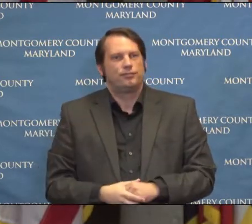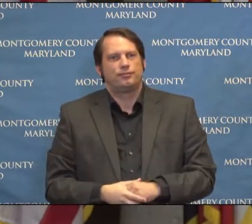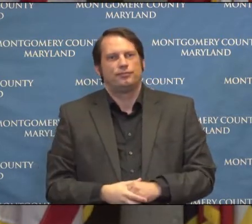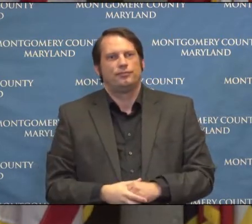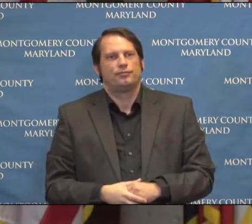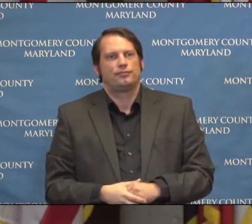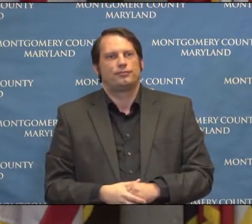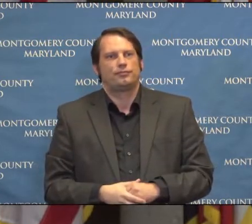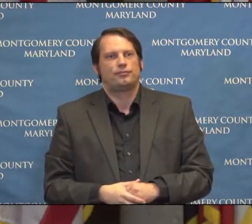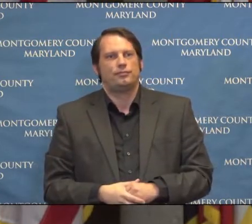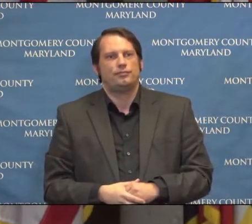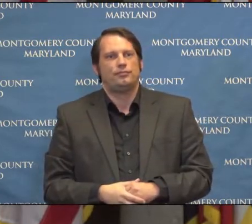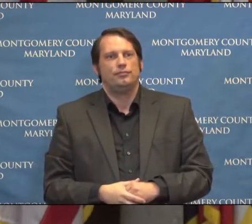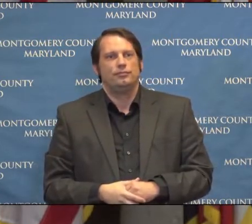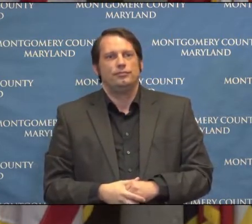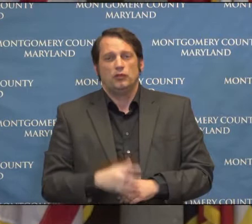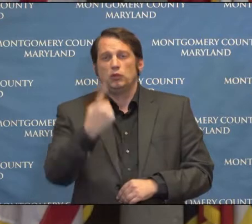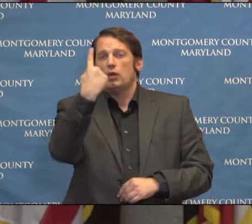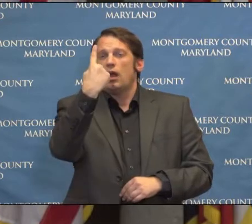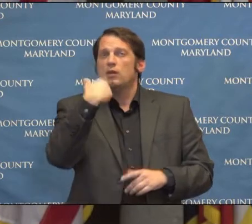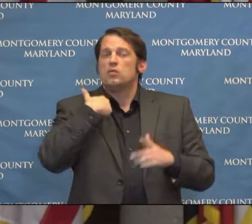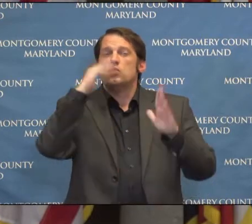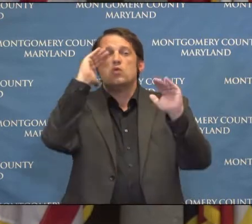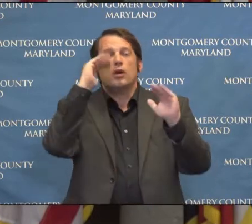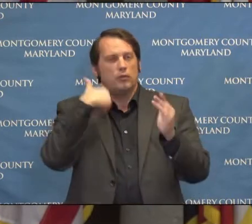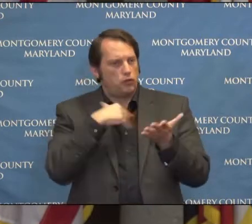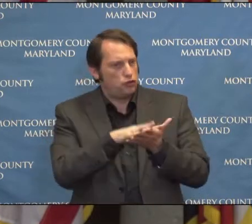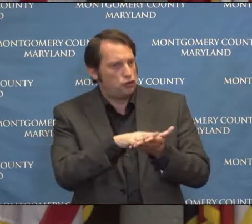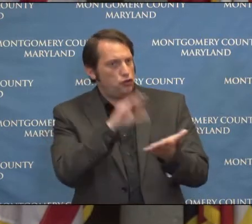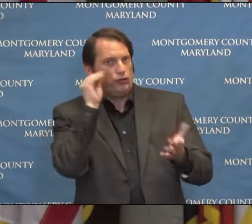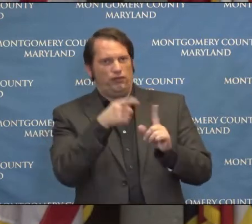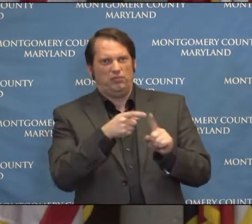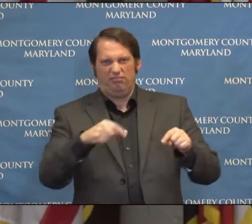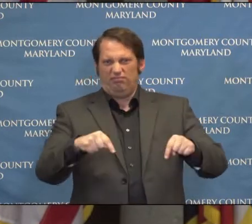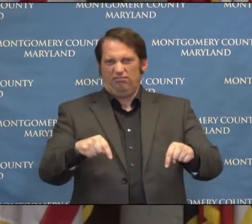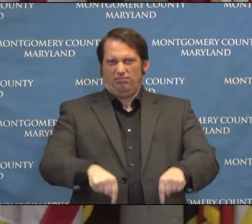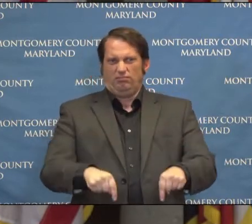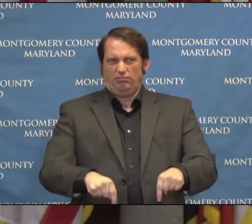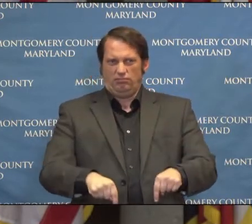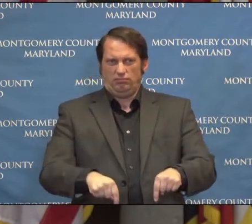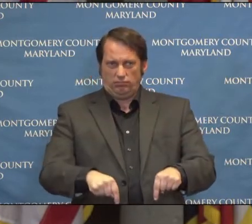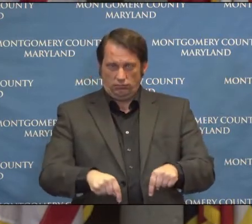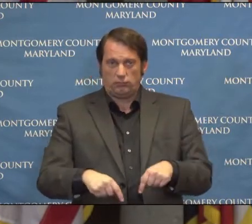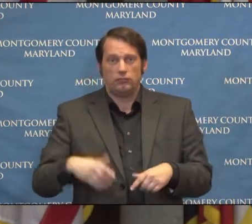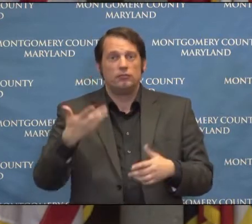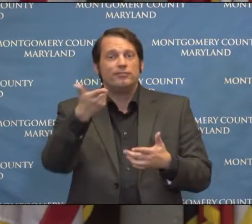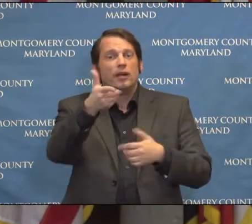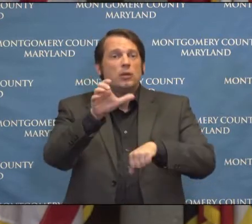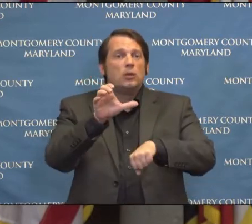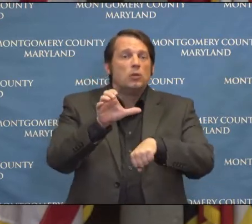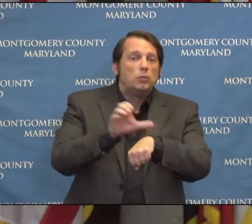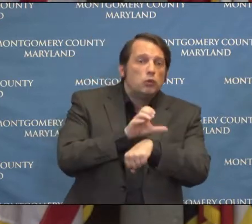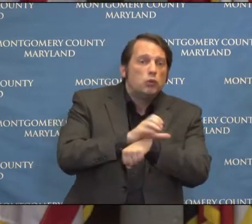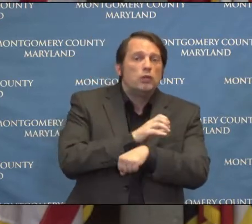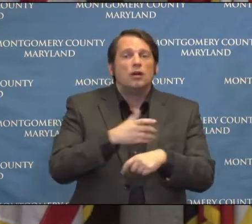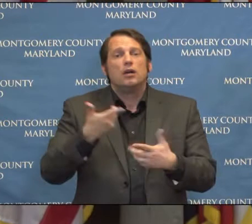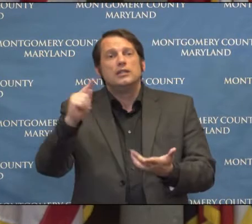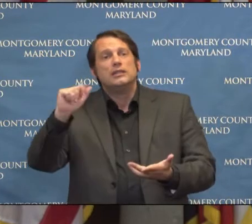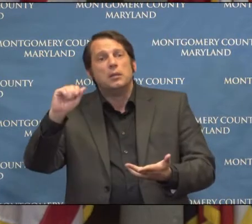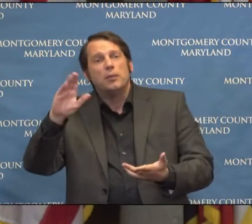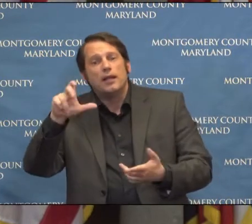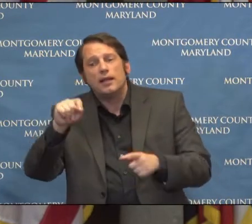this whole situation is that we begin to understand that digital tools like Chromebooks and iPads and all of those sorts of things,